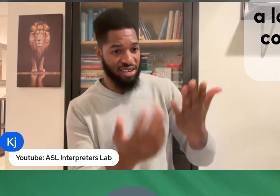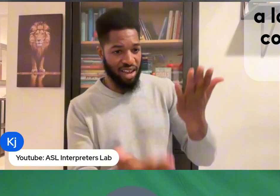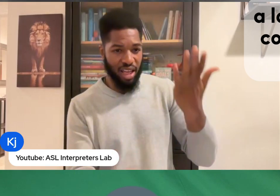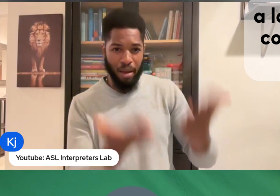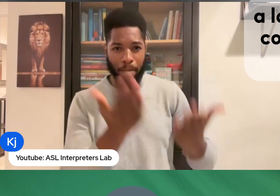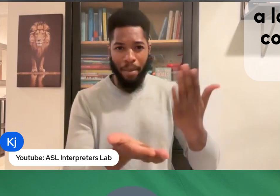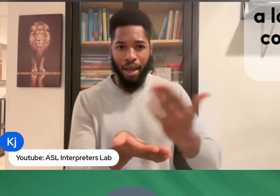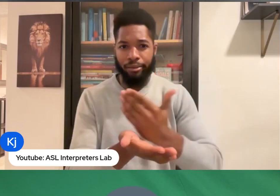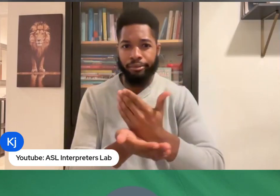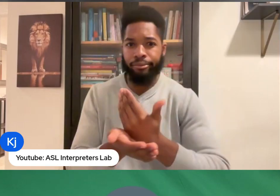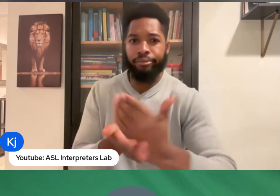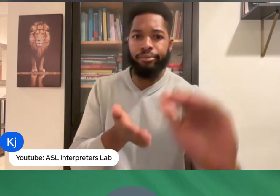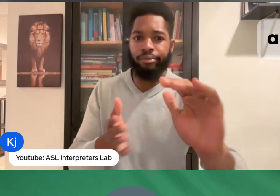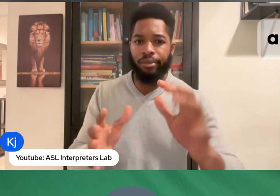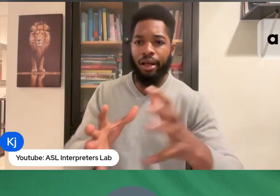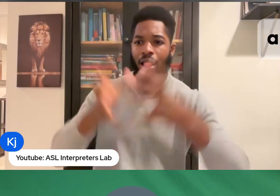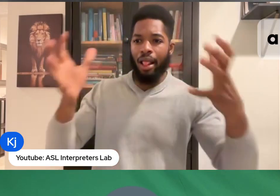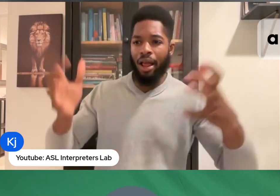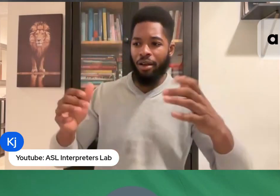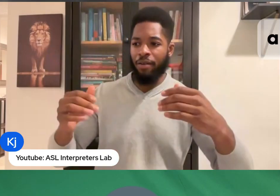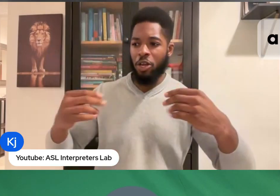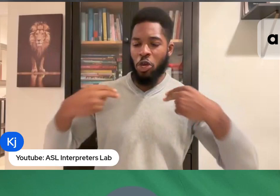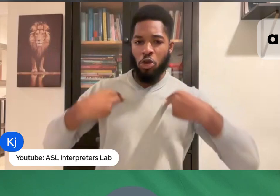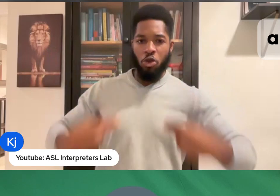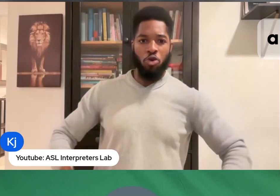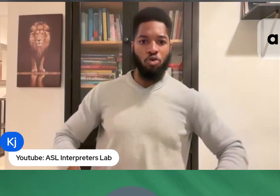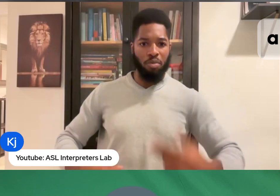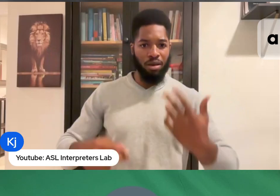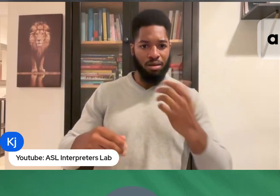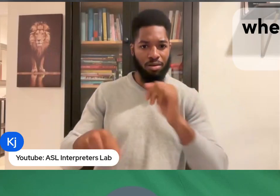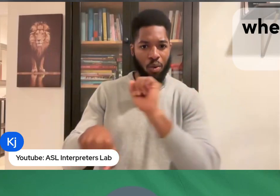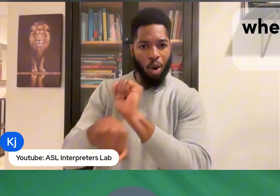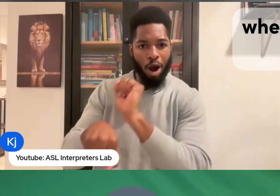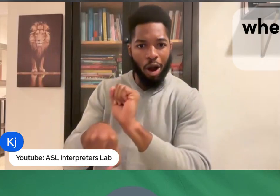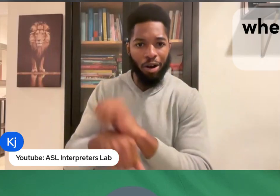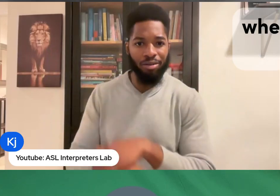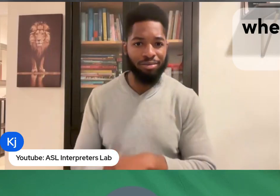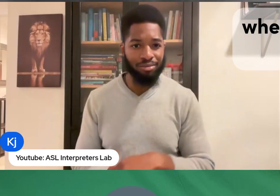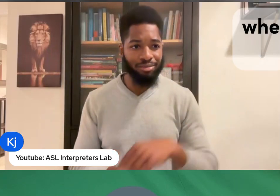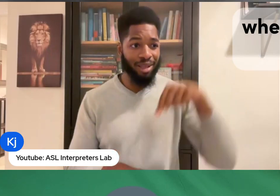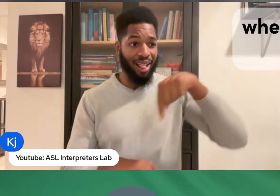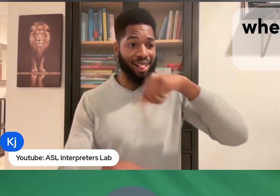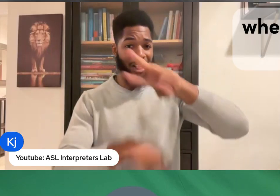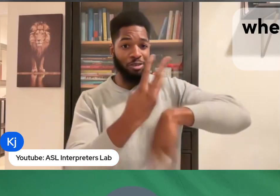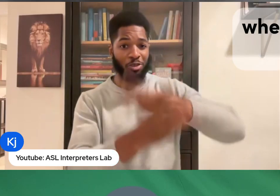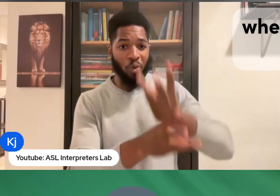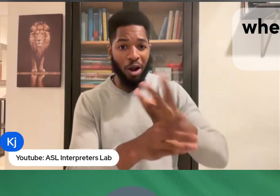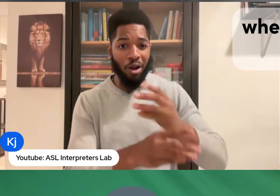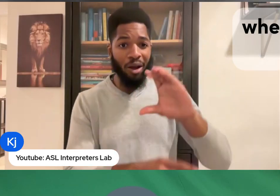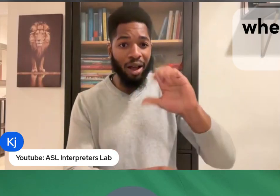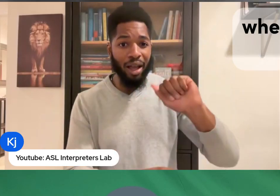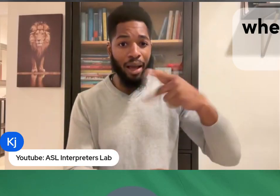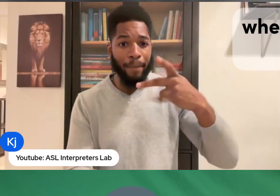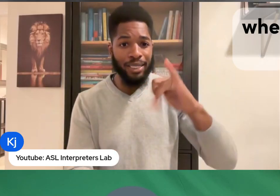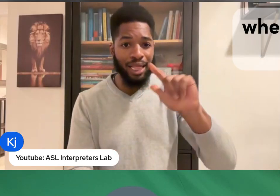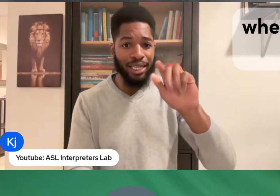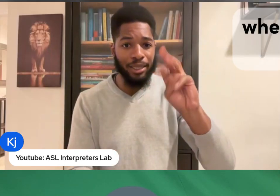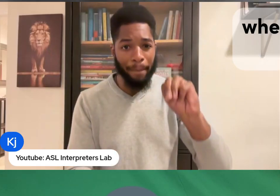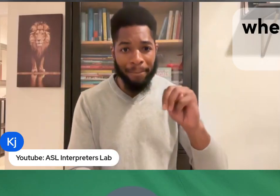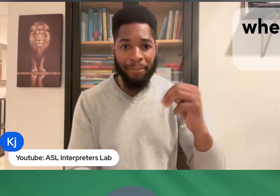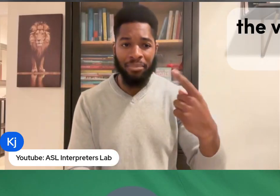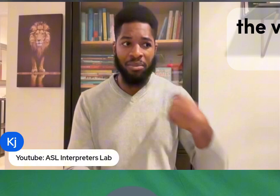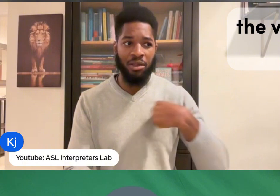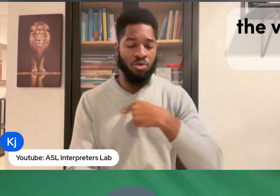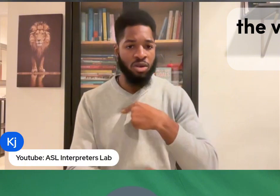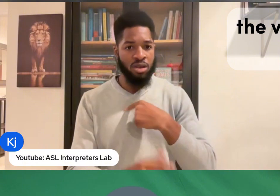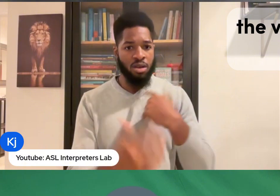from humans. And in a capitalistic world where profit is a huge driver and